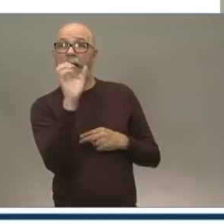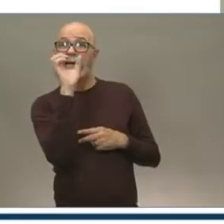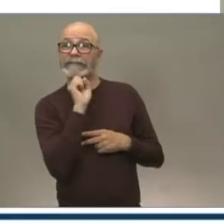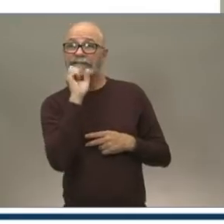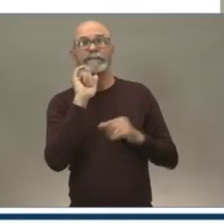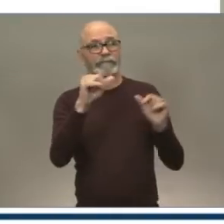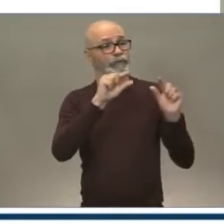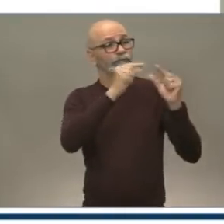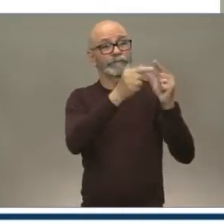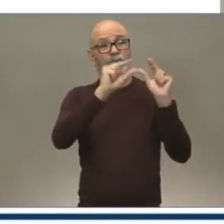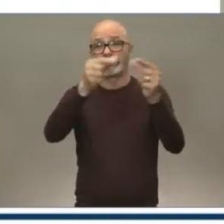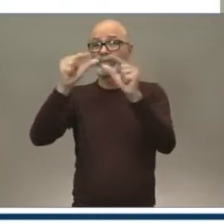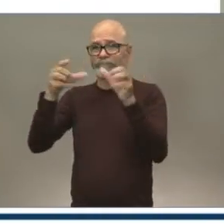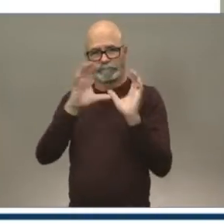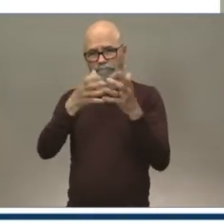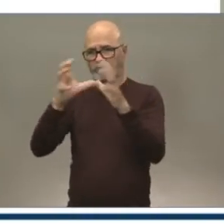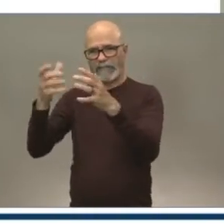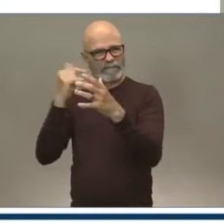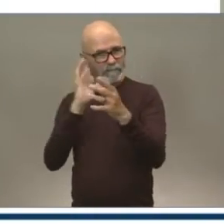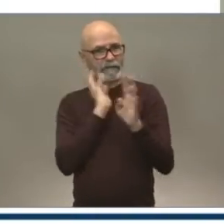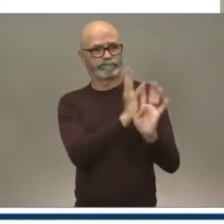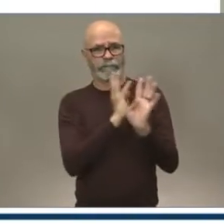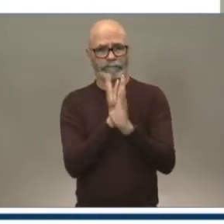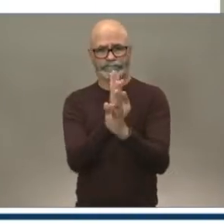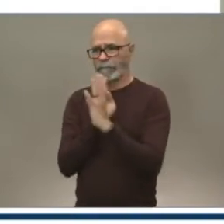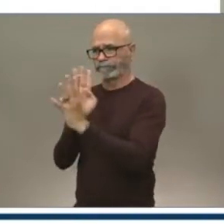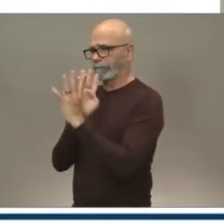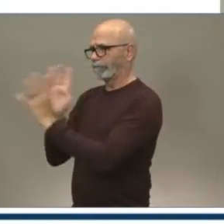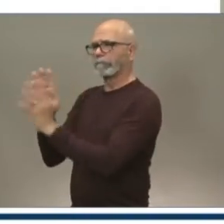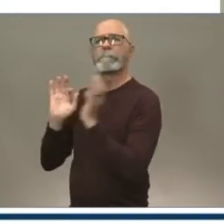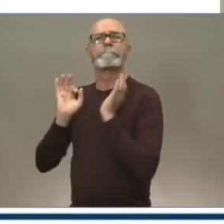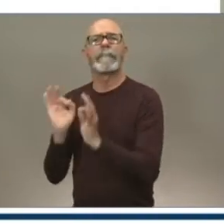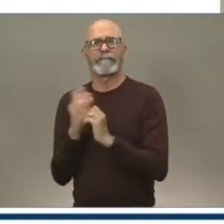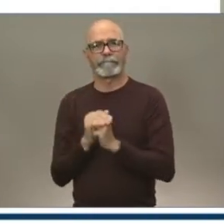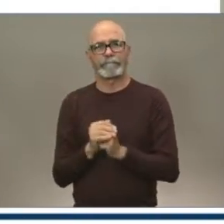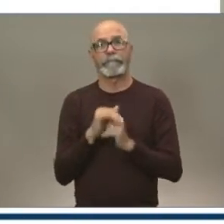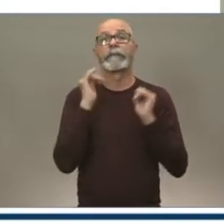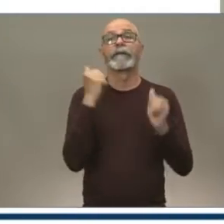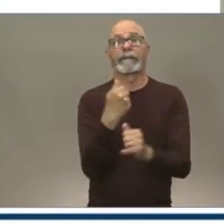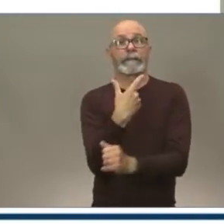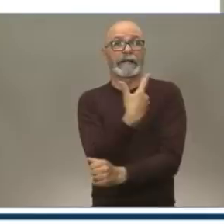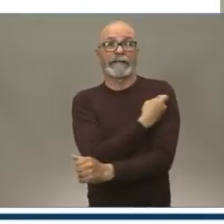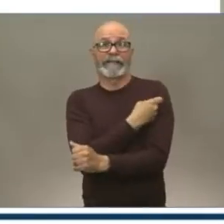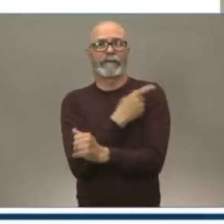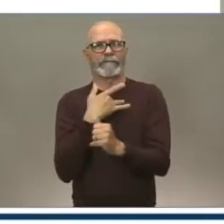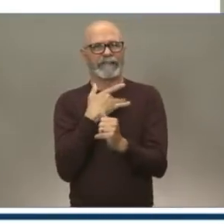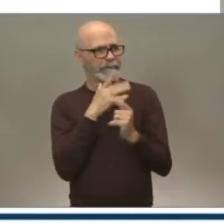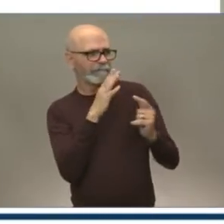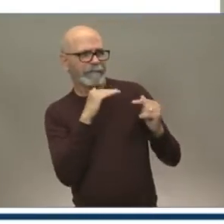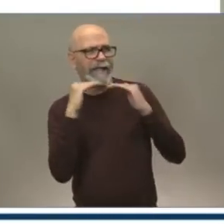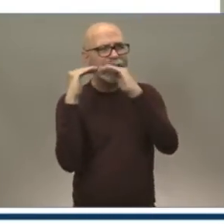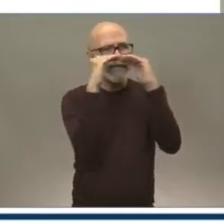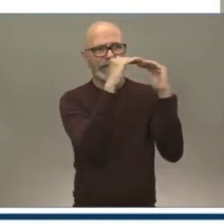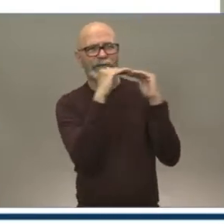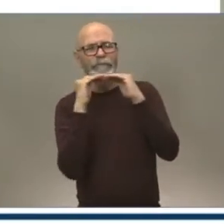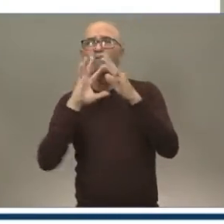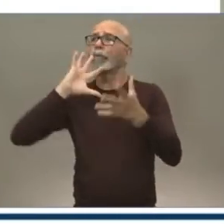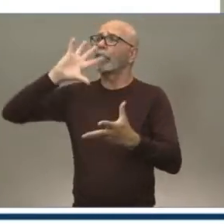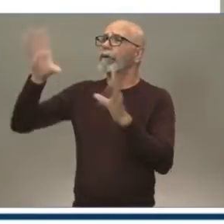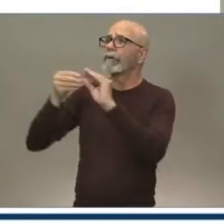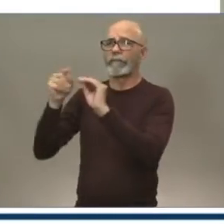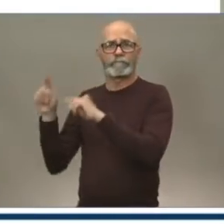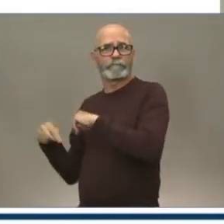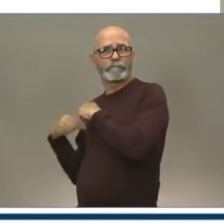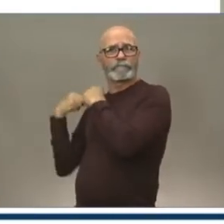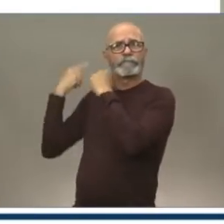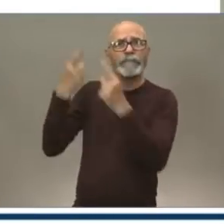schedule. We said we'd distribute vaccine equitably across the province to ensure a provincial level of population immunity, which